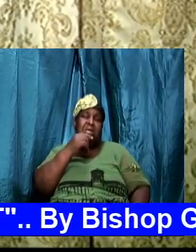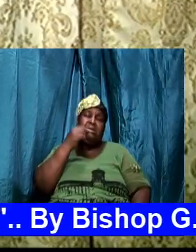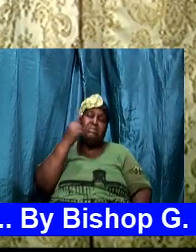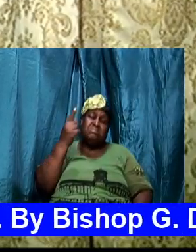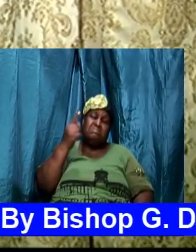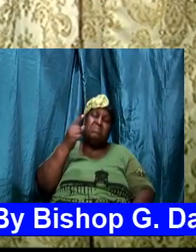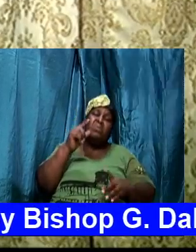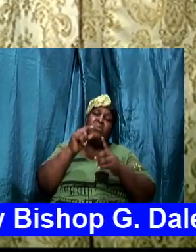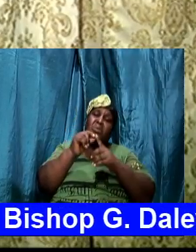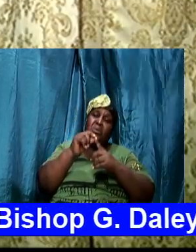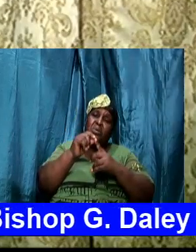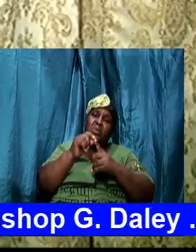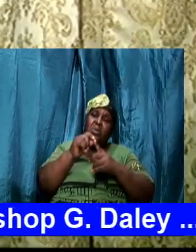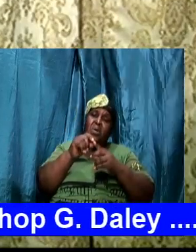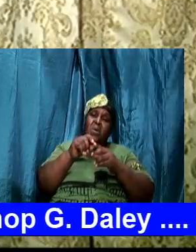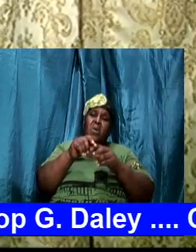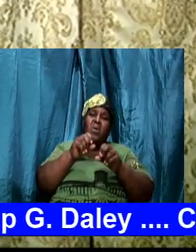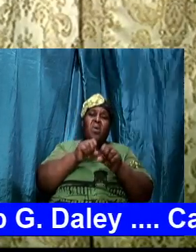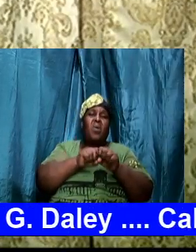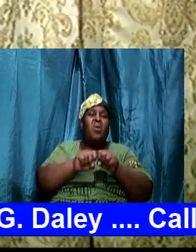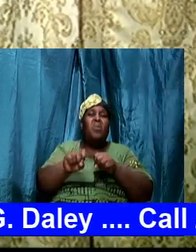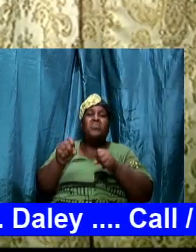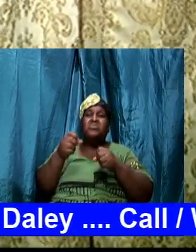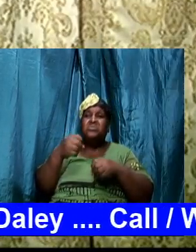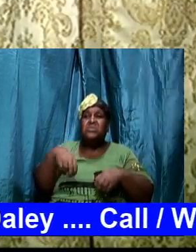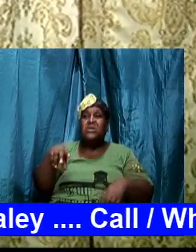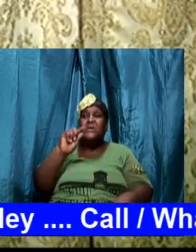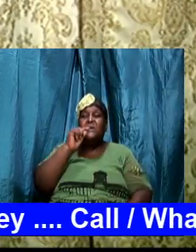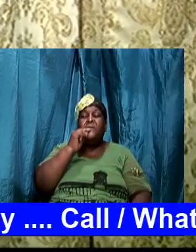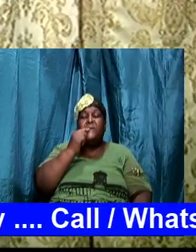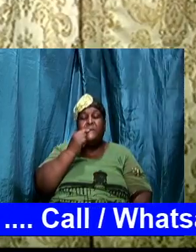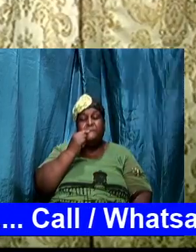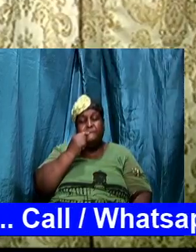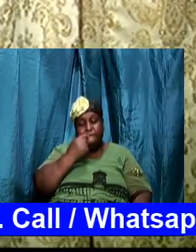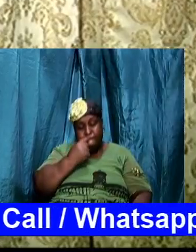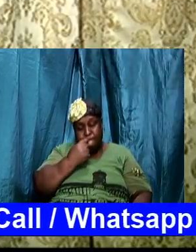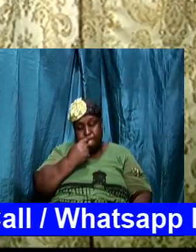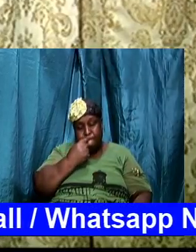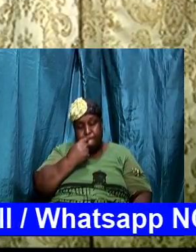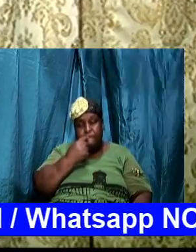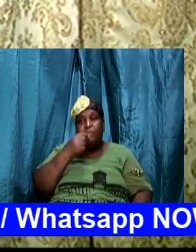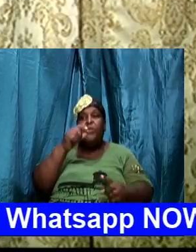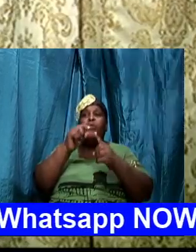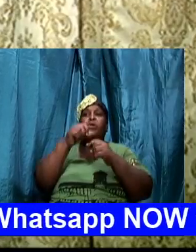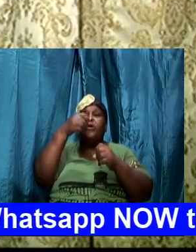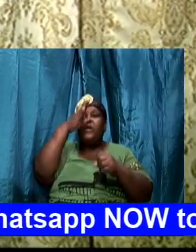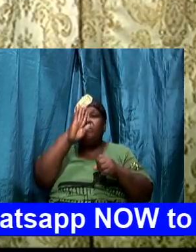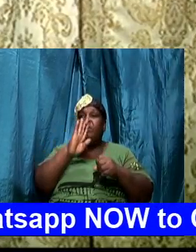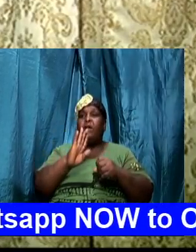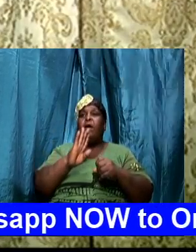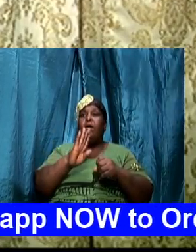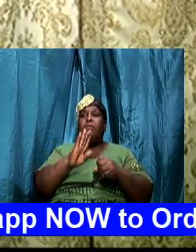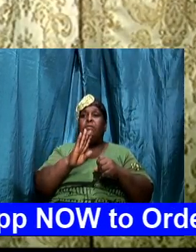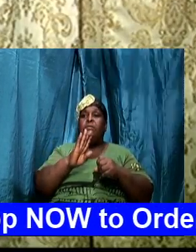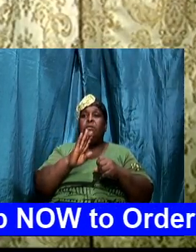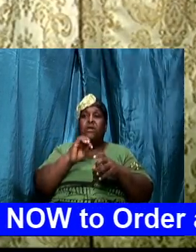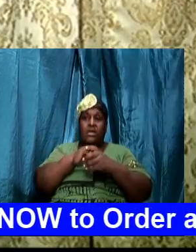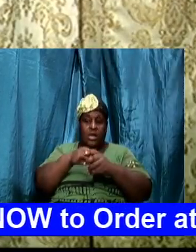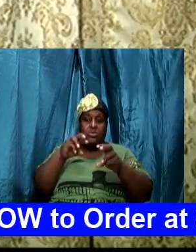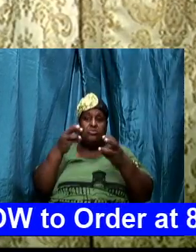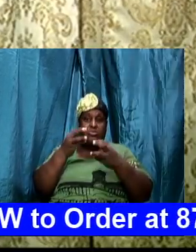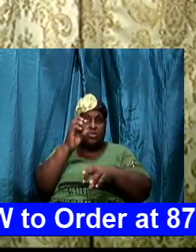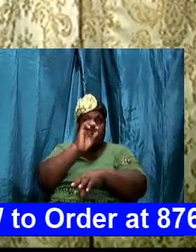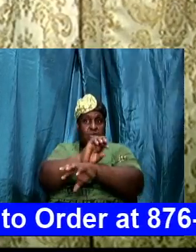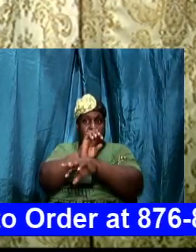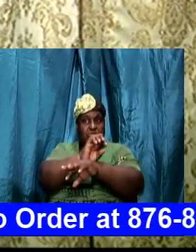crucial the words of Almighty God is in the church and in our lives, but that